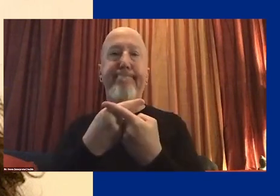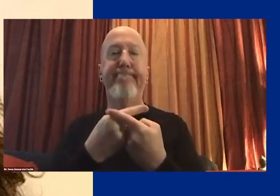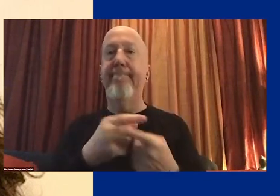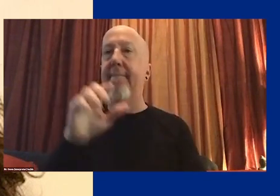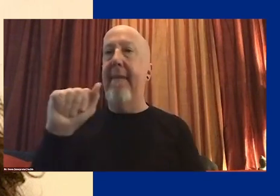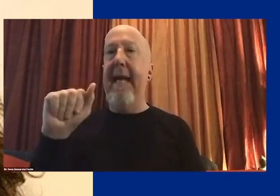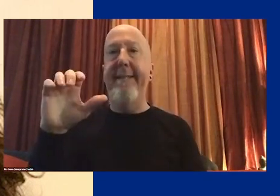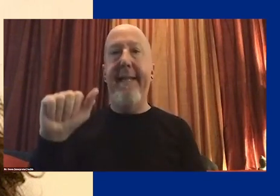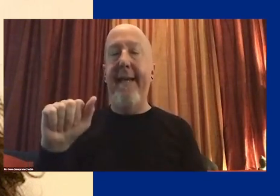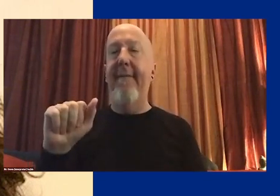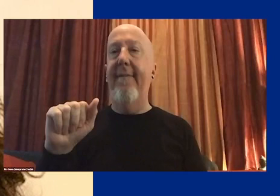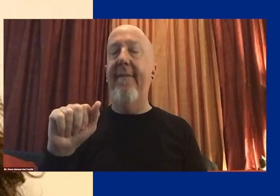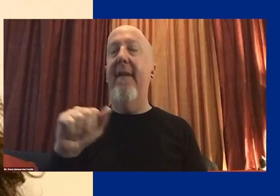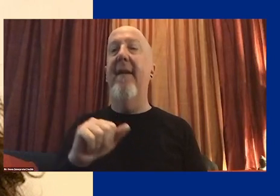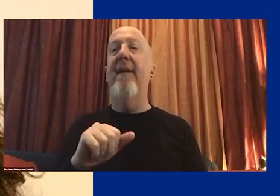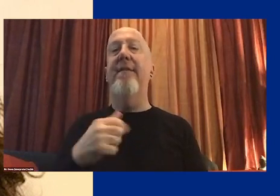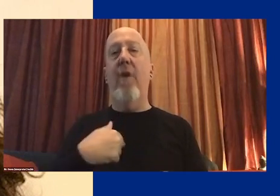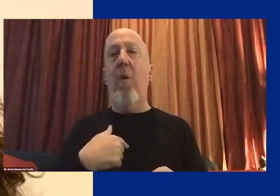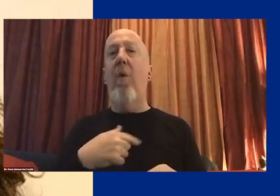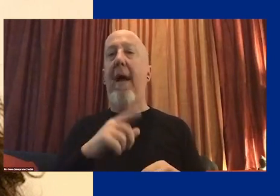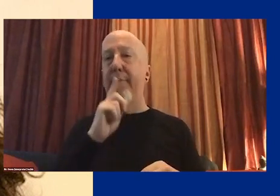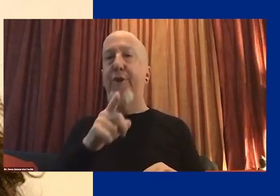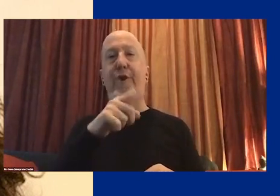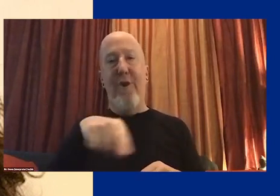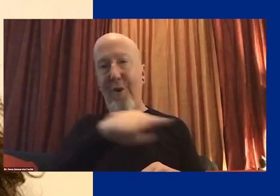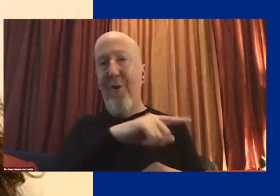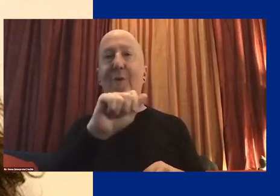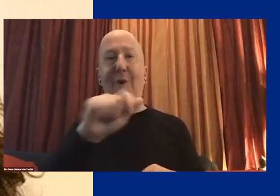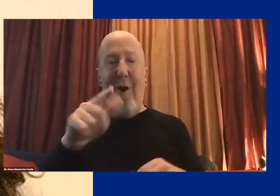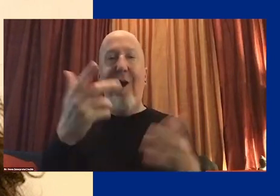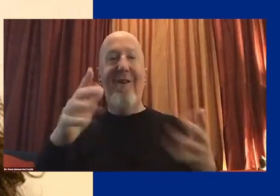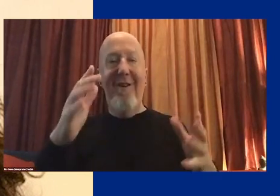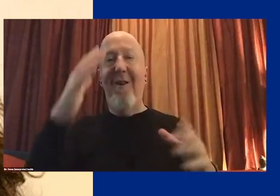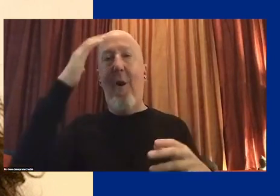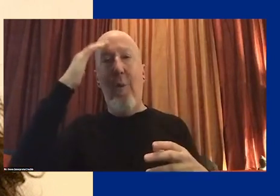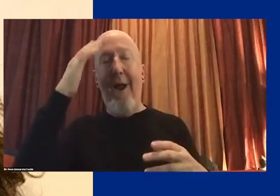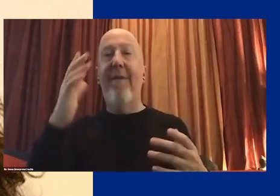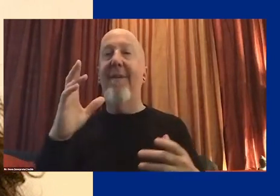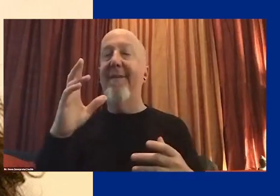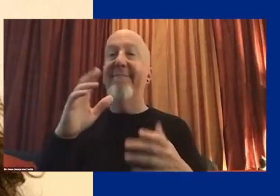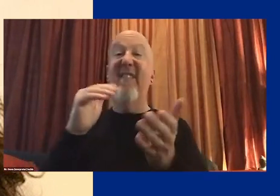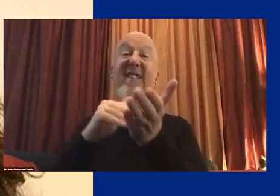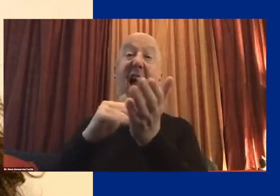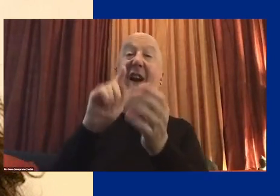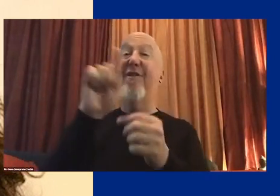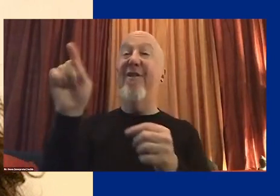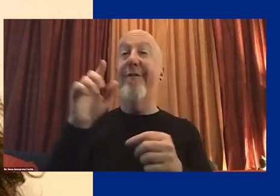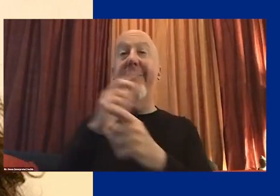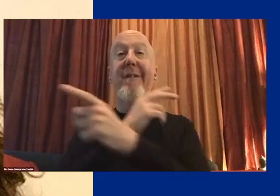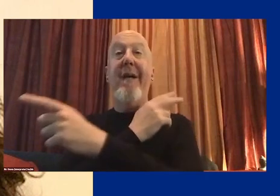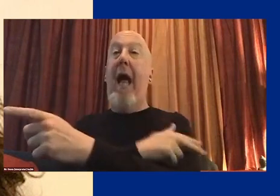Act. As I'm sure you are all aware, doctors and hospitals don't